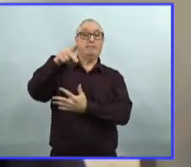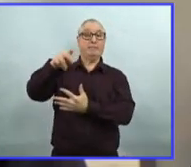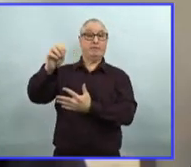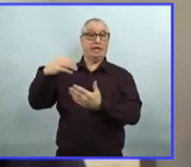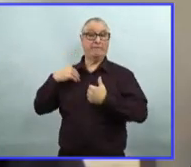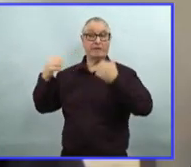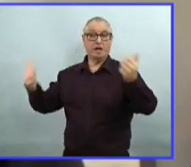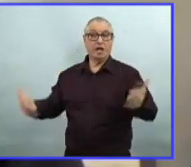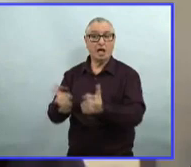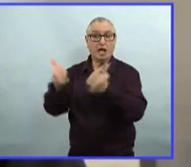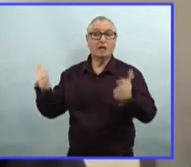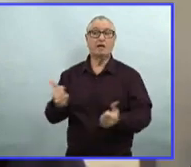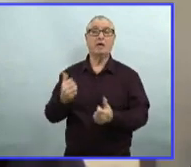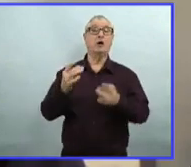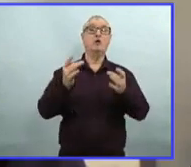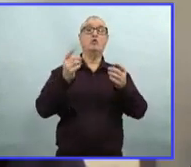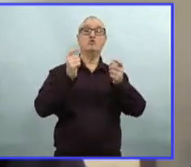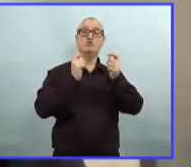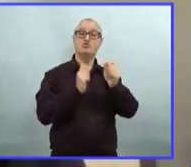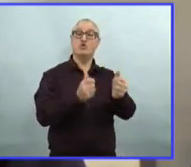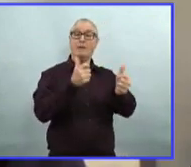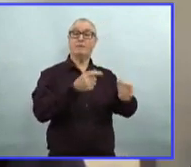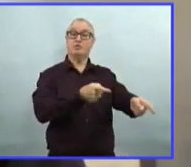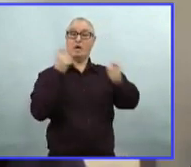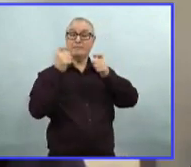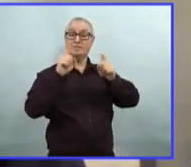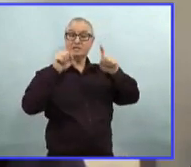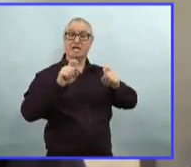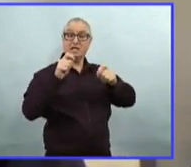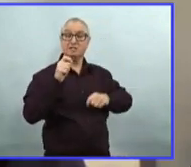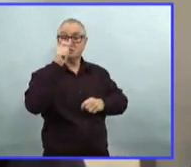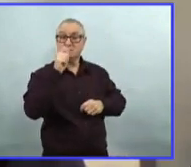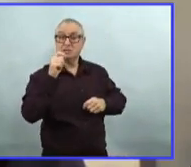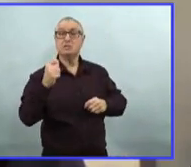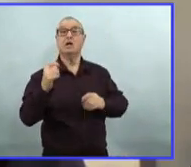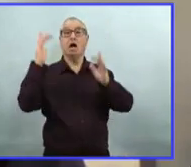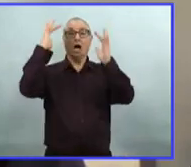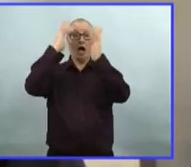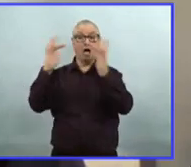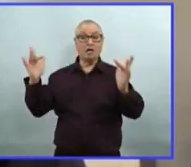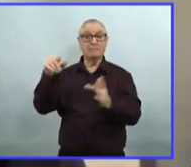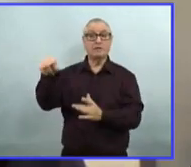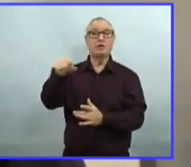So we're looking at that, but it's all going to depend on the